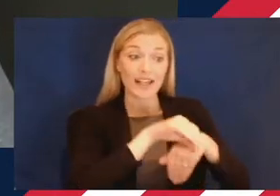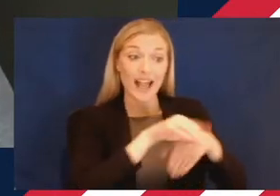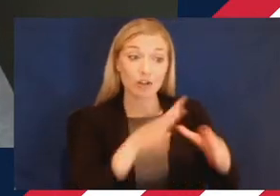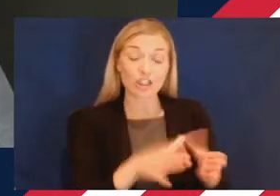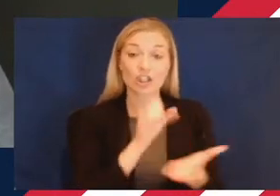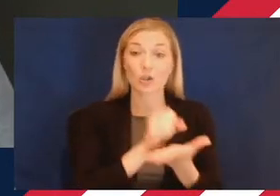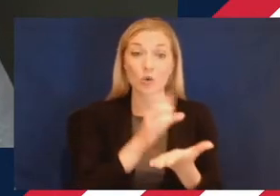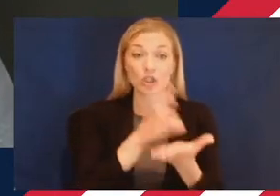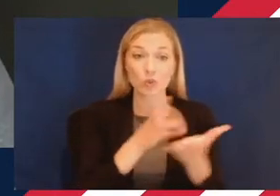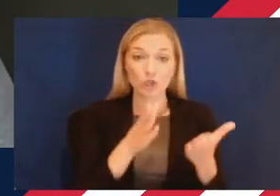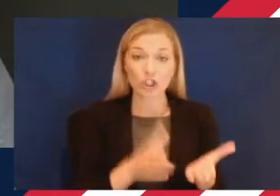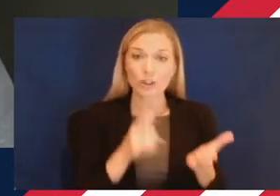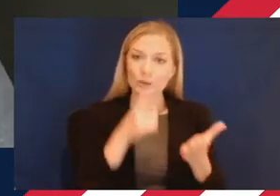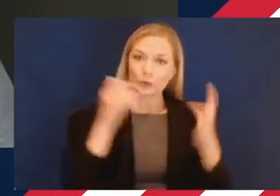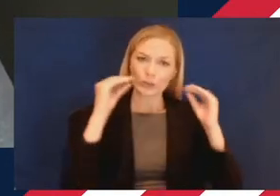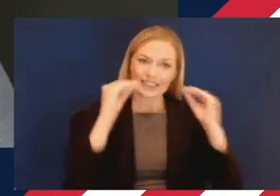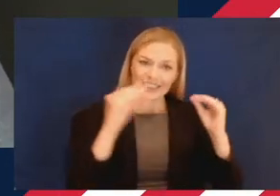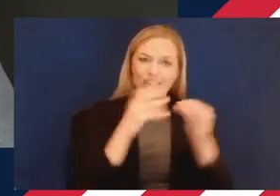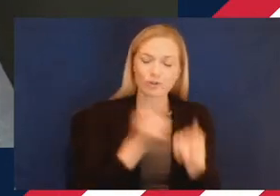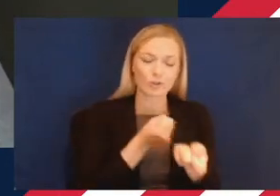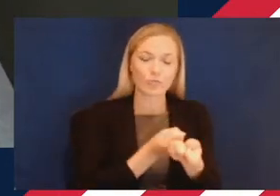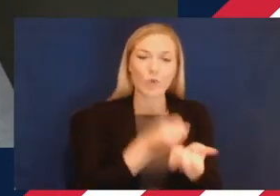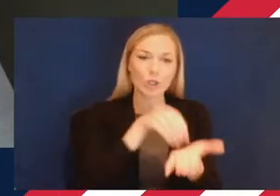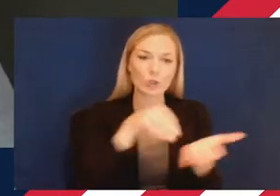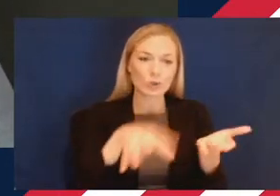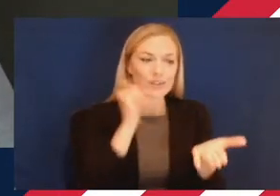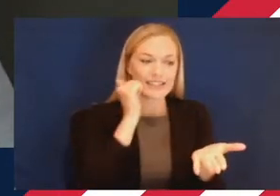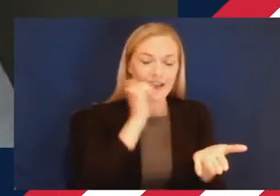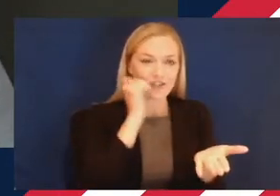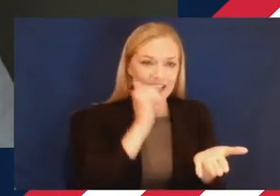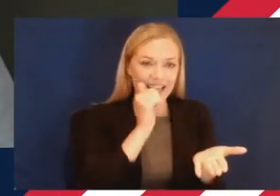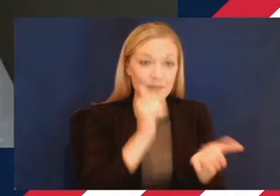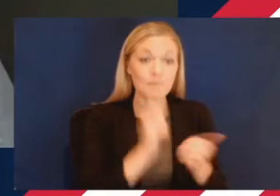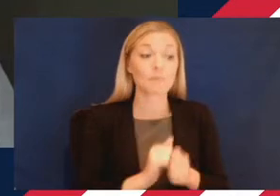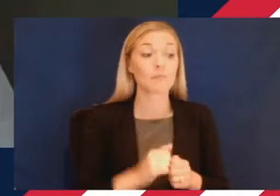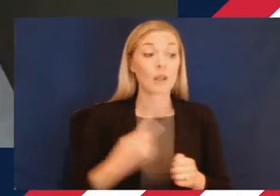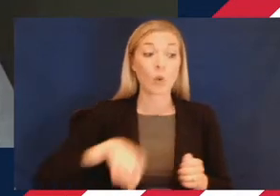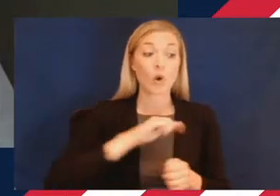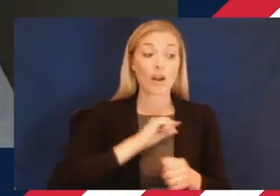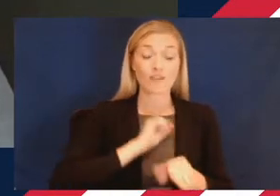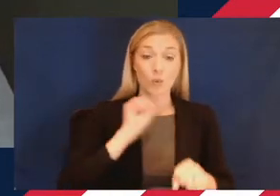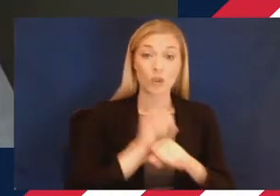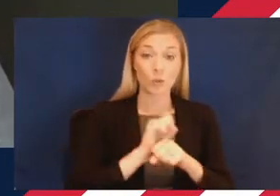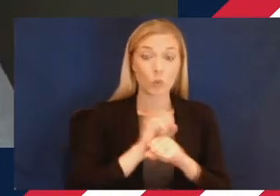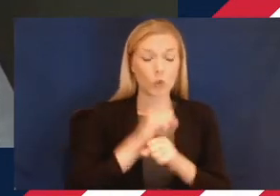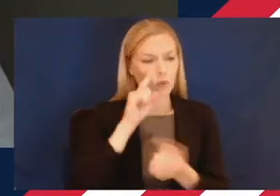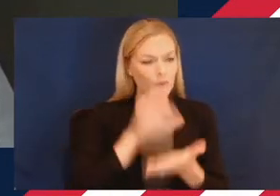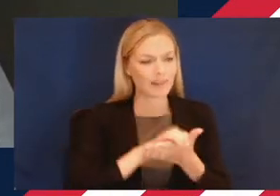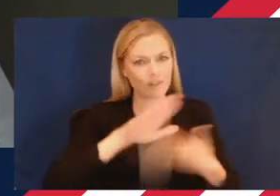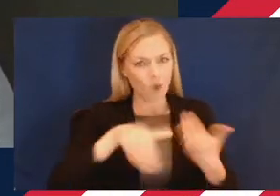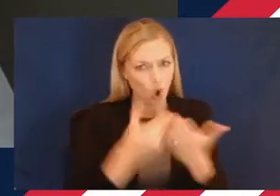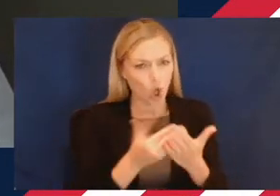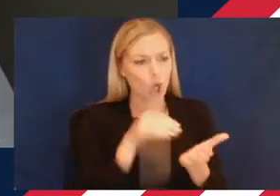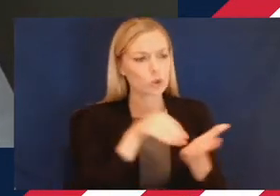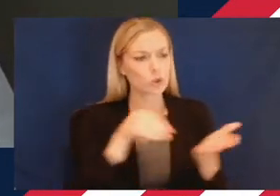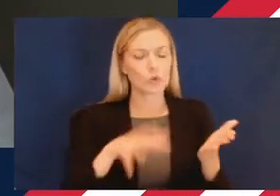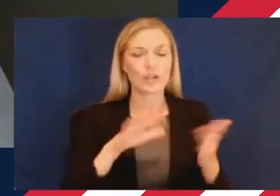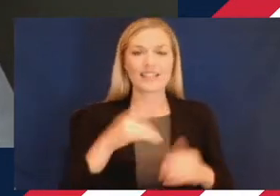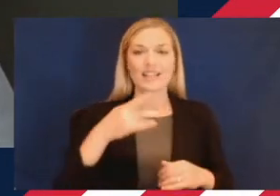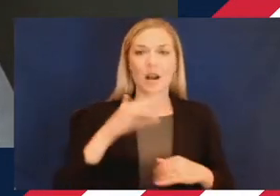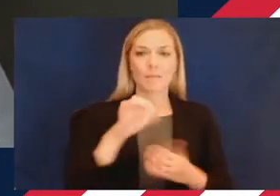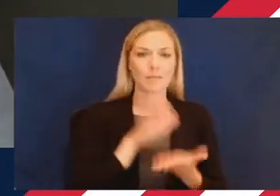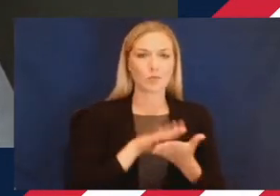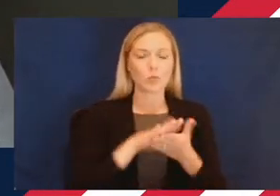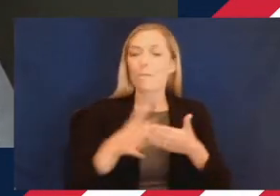and support students every day. Wherever we work, we share the belief that all students in our public schools, no matter where they live or their race